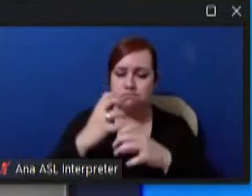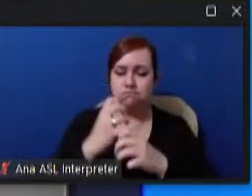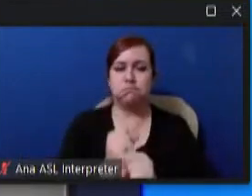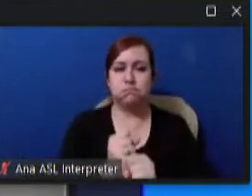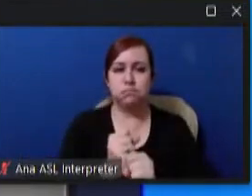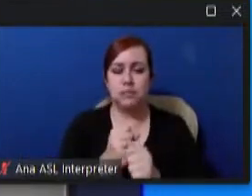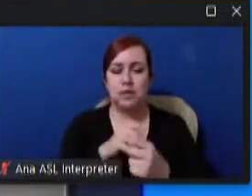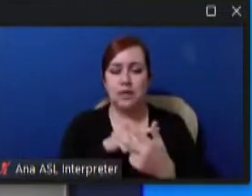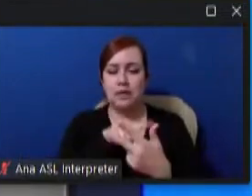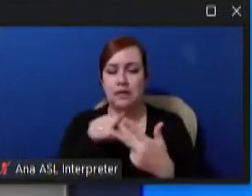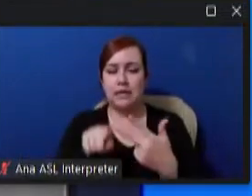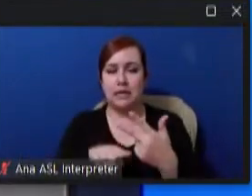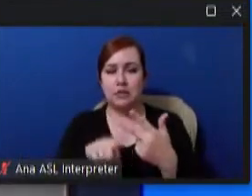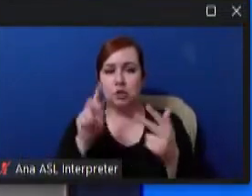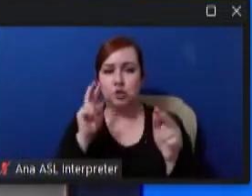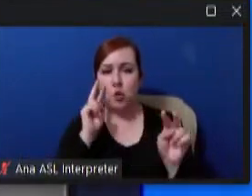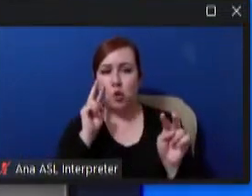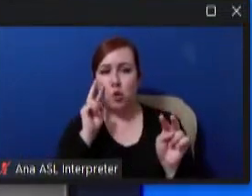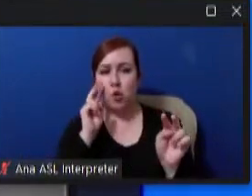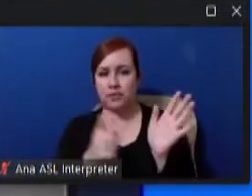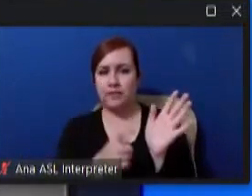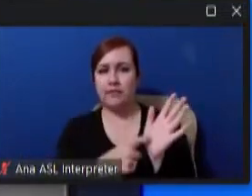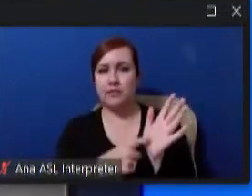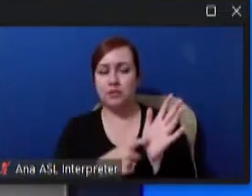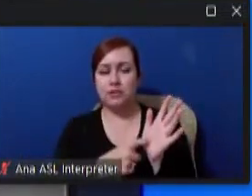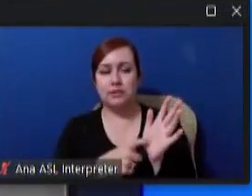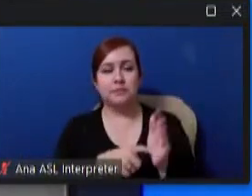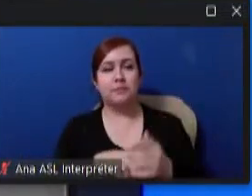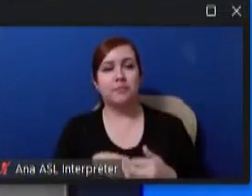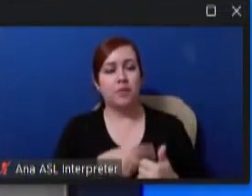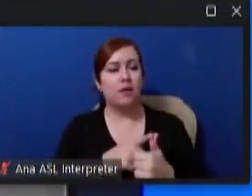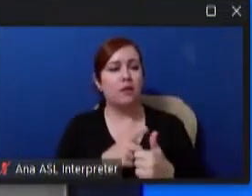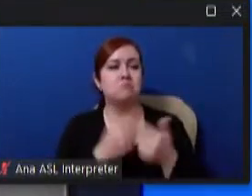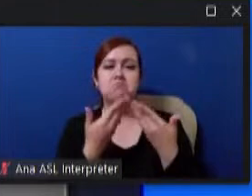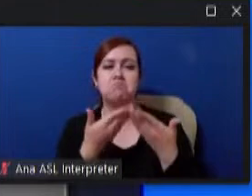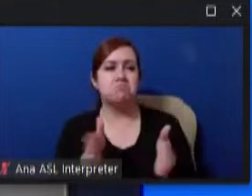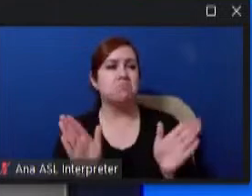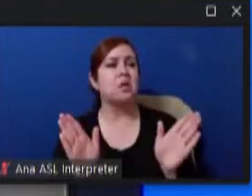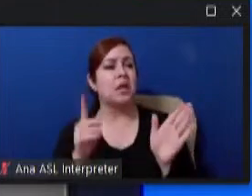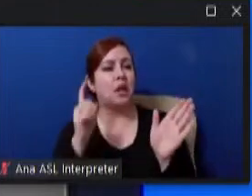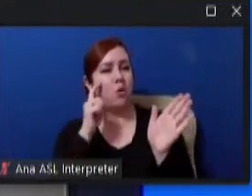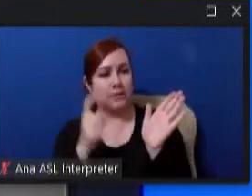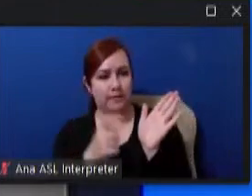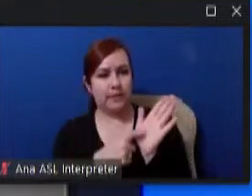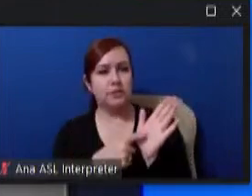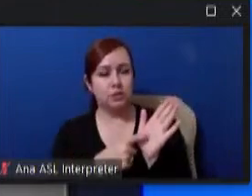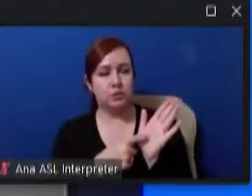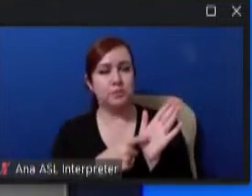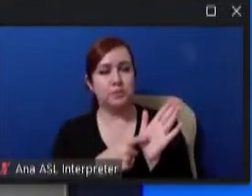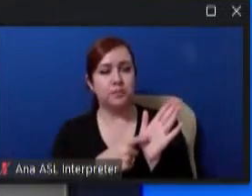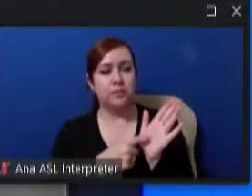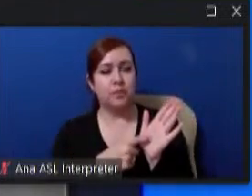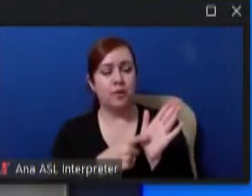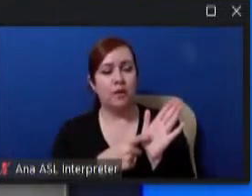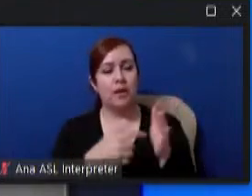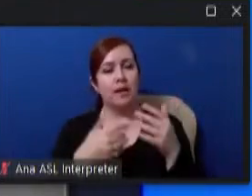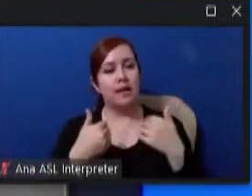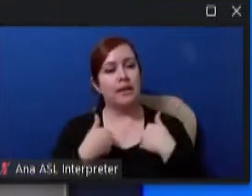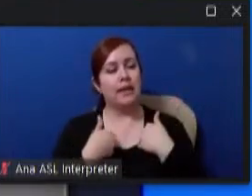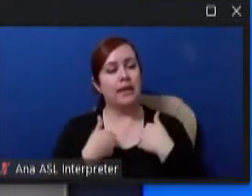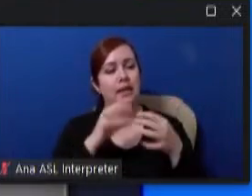brief and make 3 comments. The first is a general observation